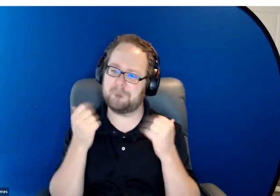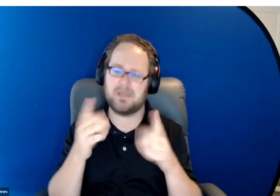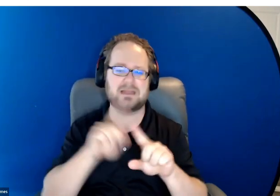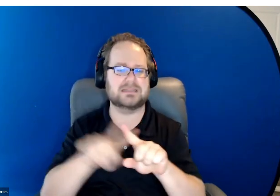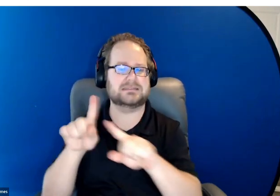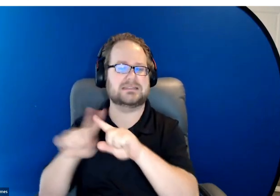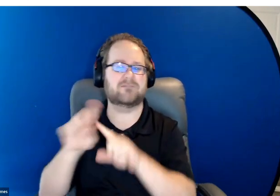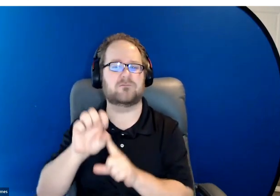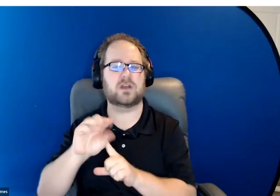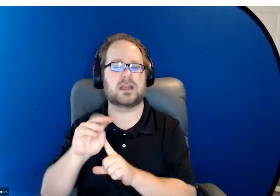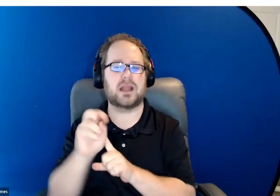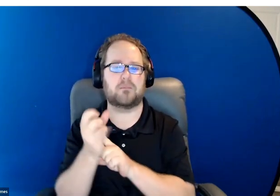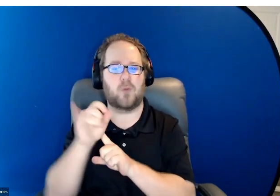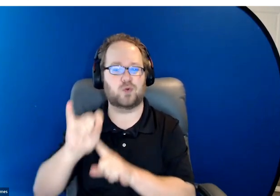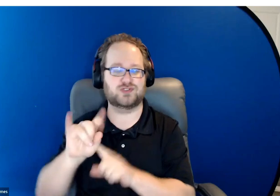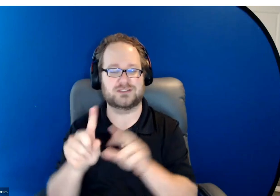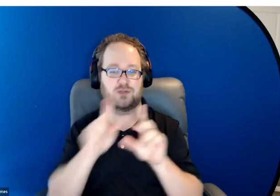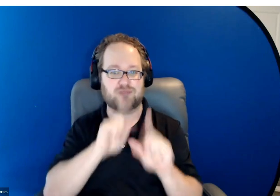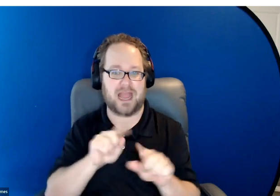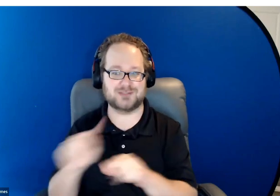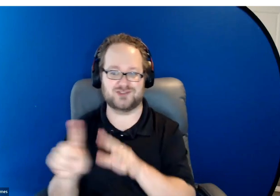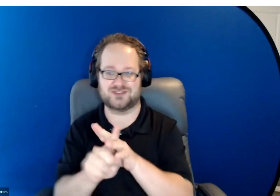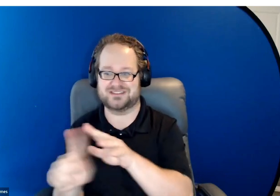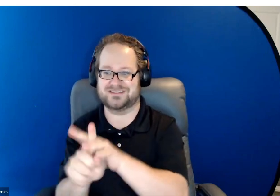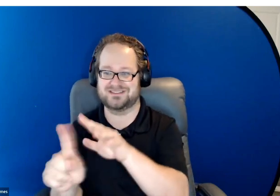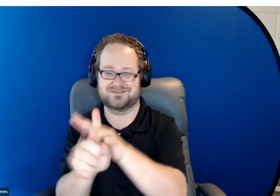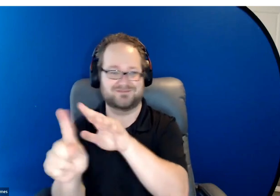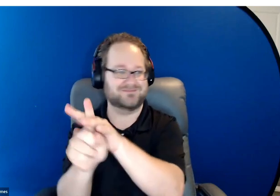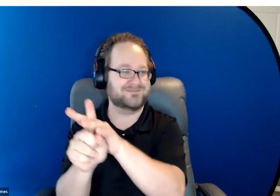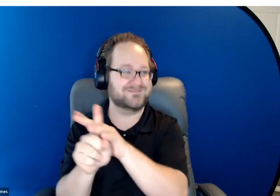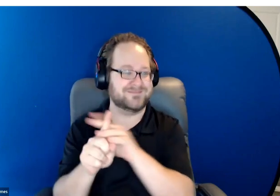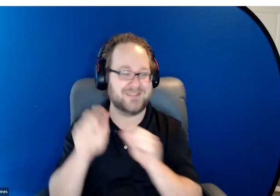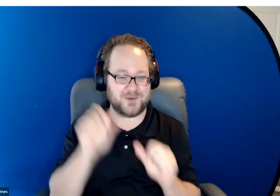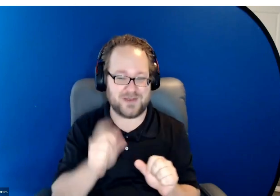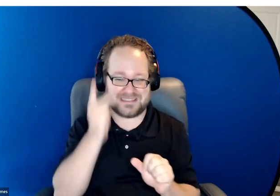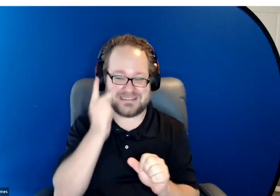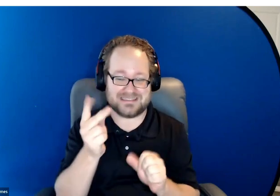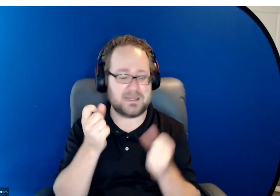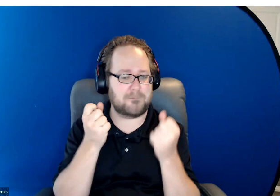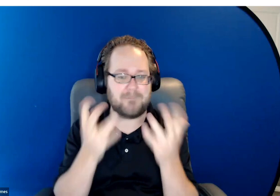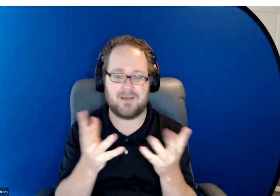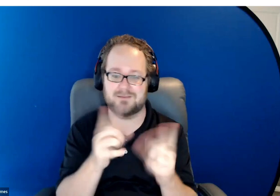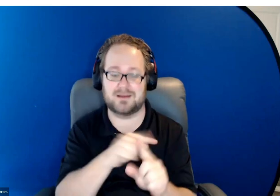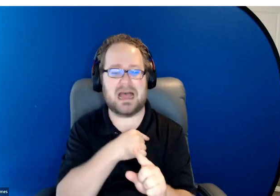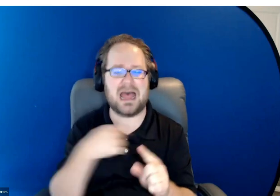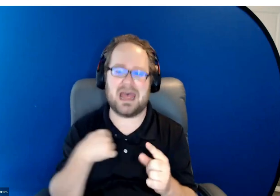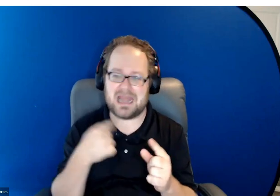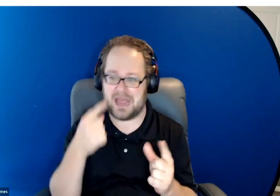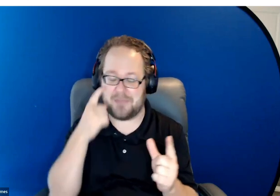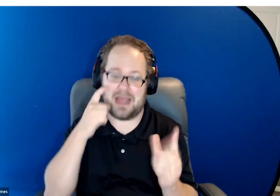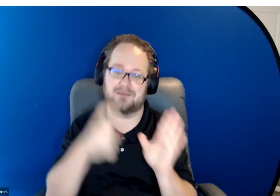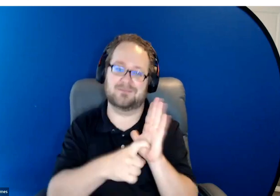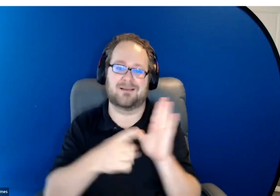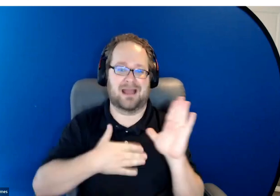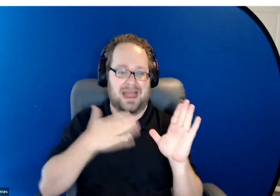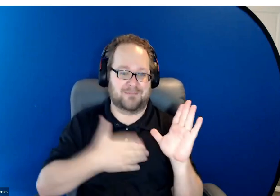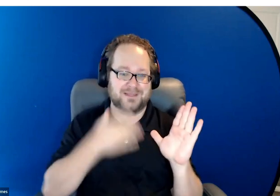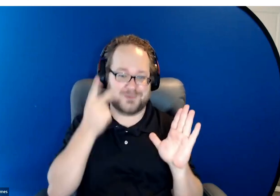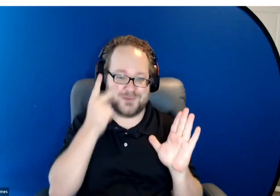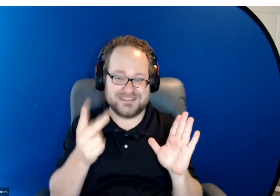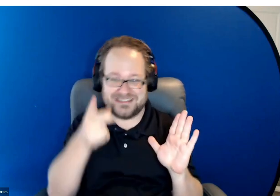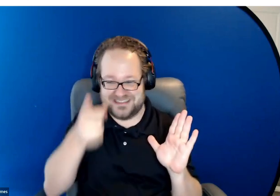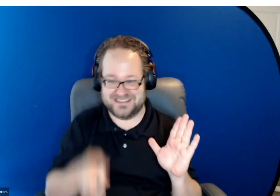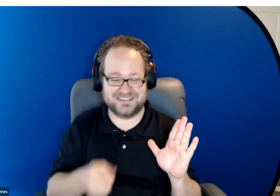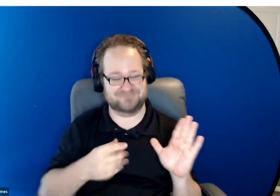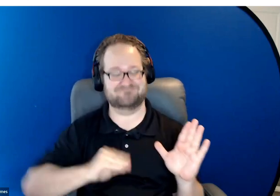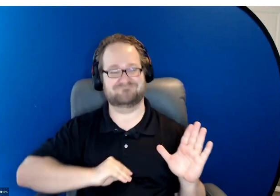glad that our vision really resonates with all of the stakeholders who are part of this call. It